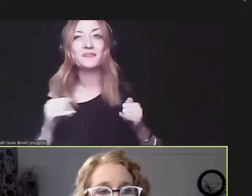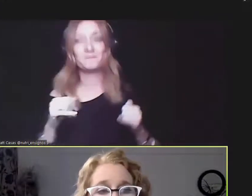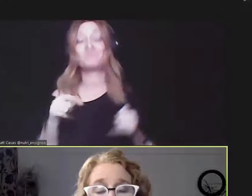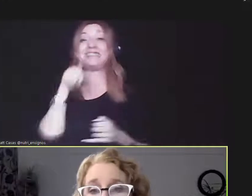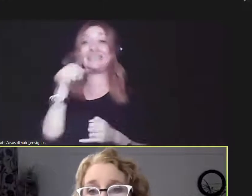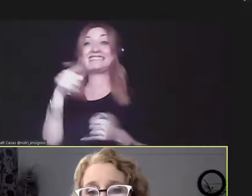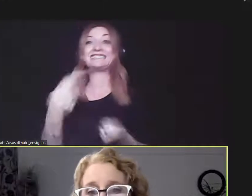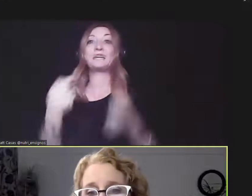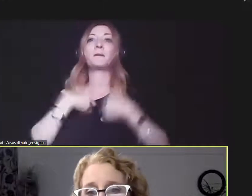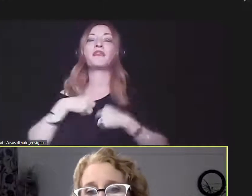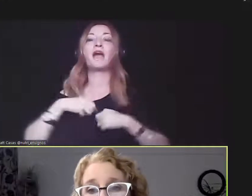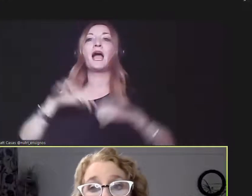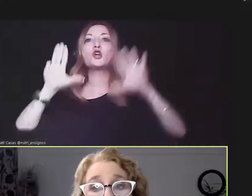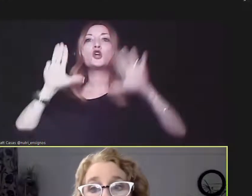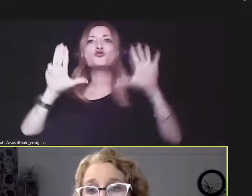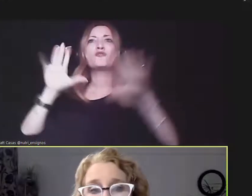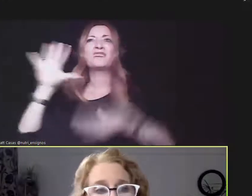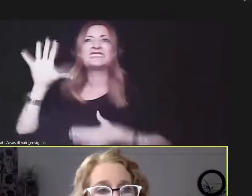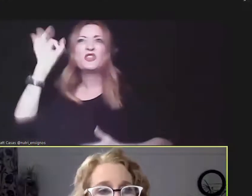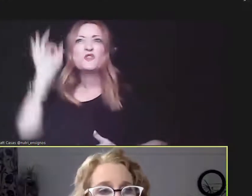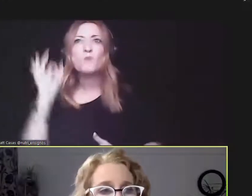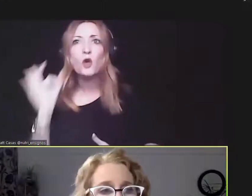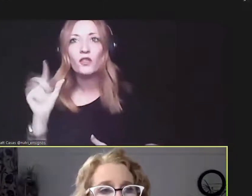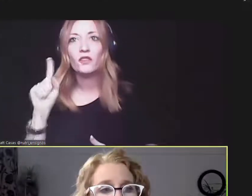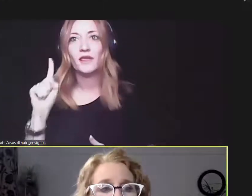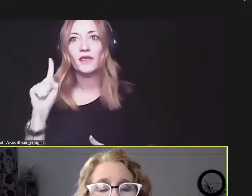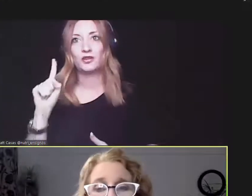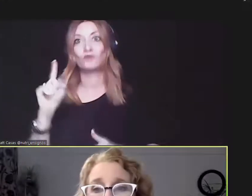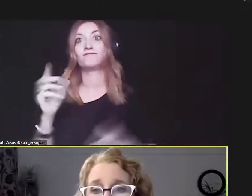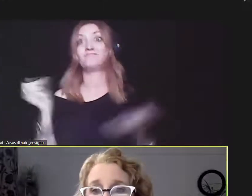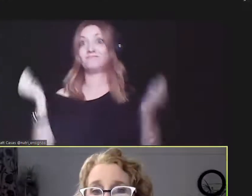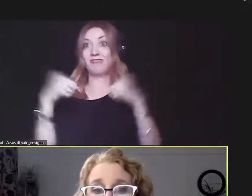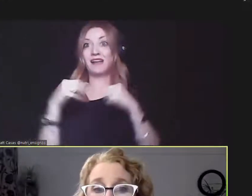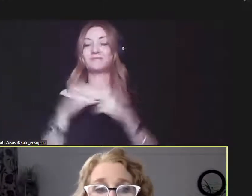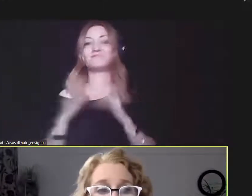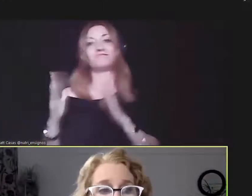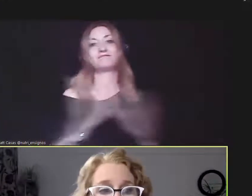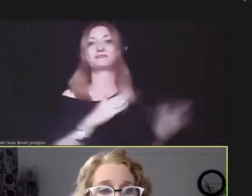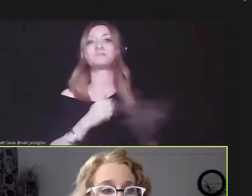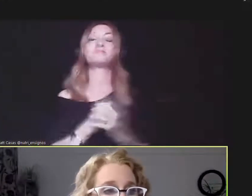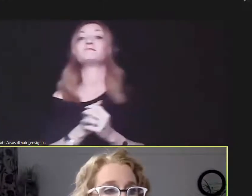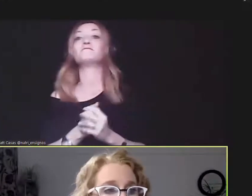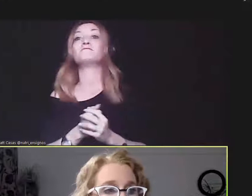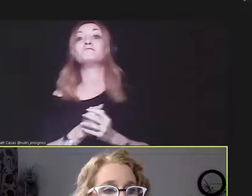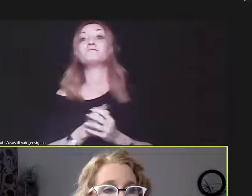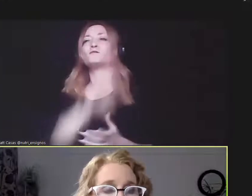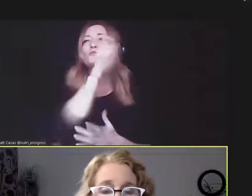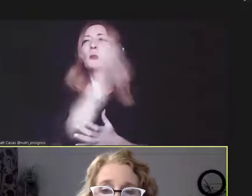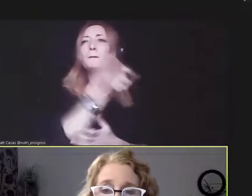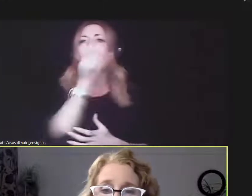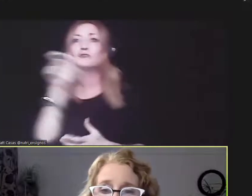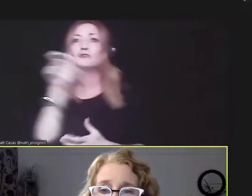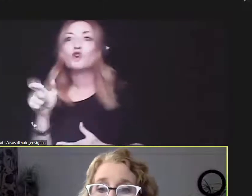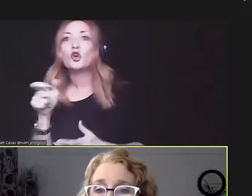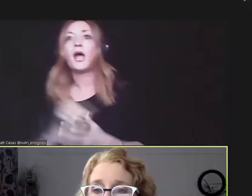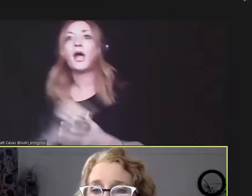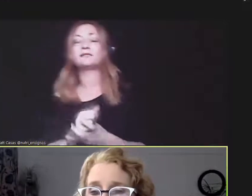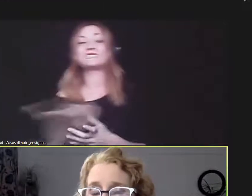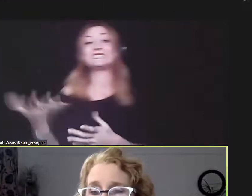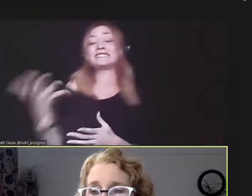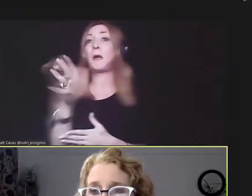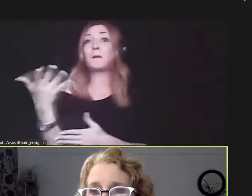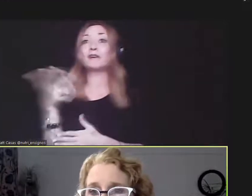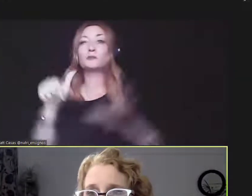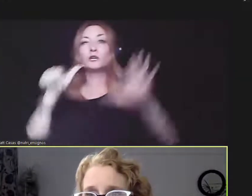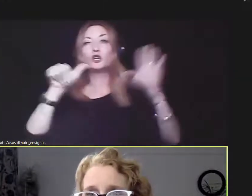people experience some sort of digestive discomfort. And I got